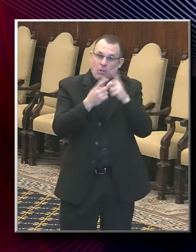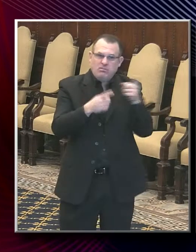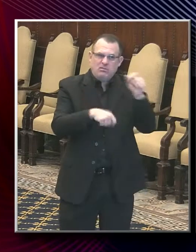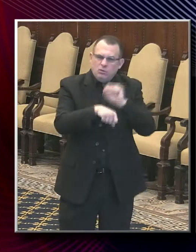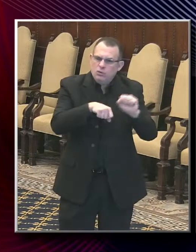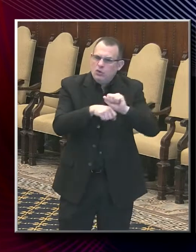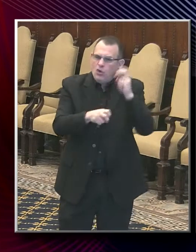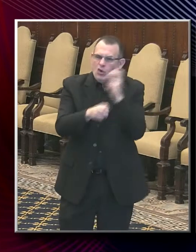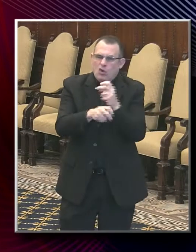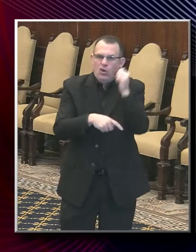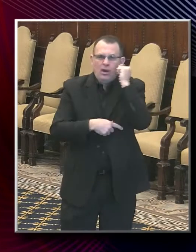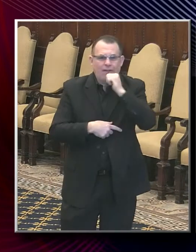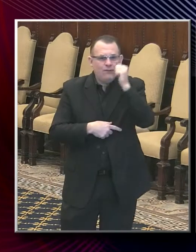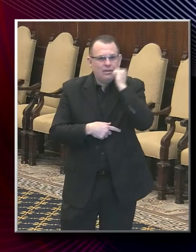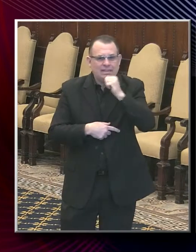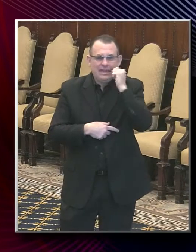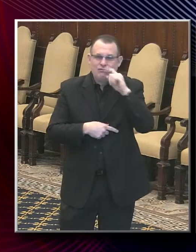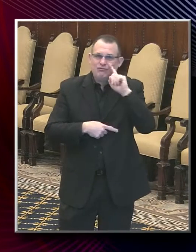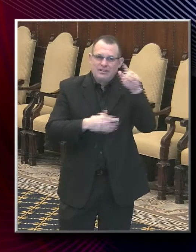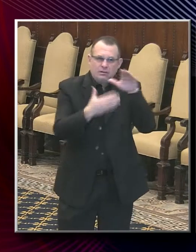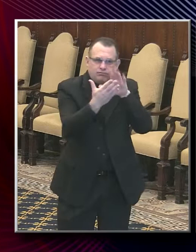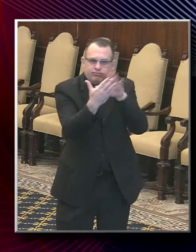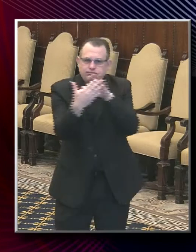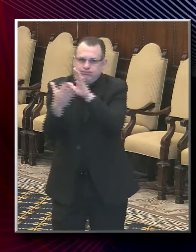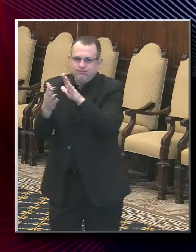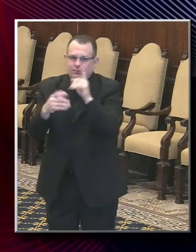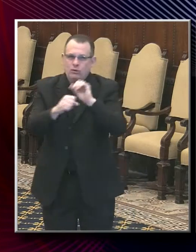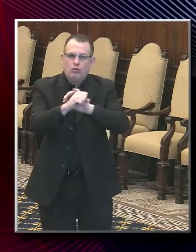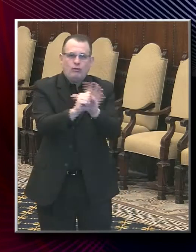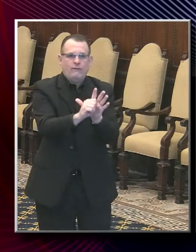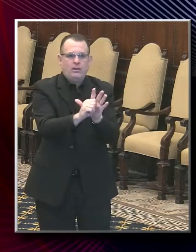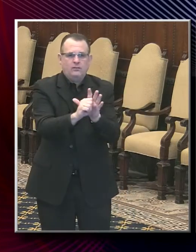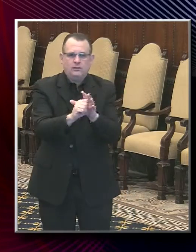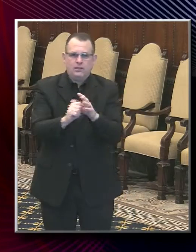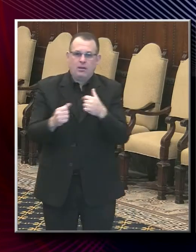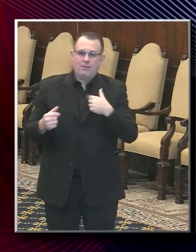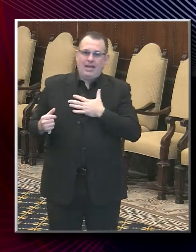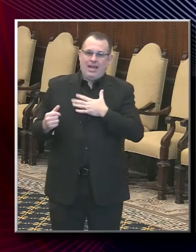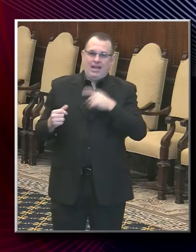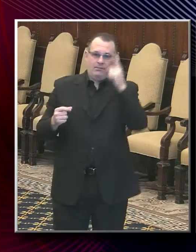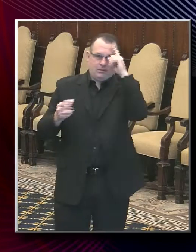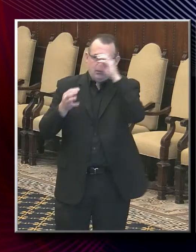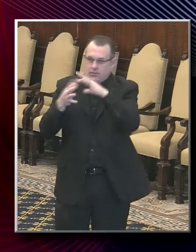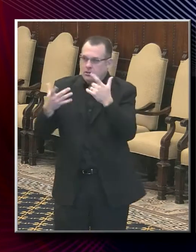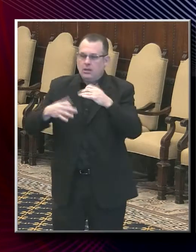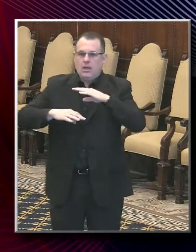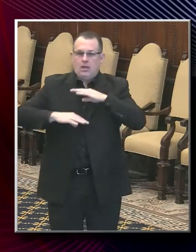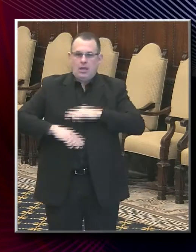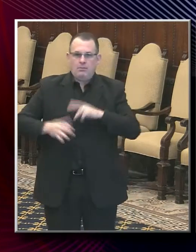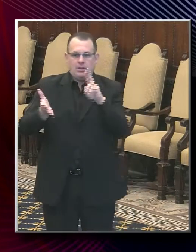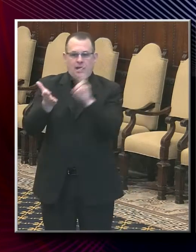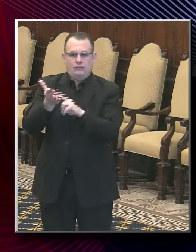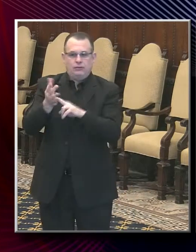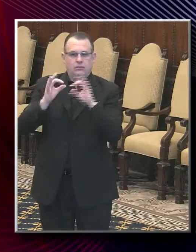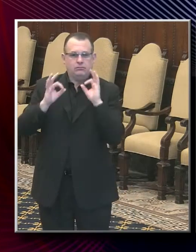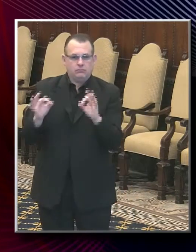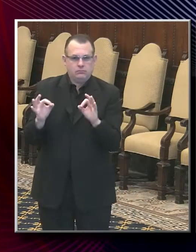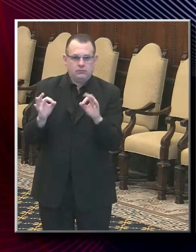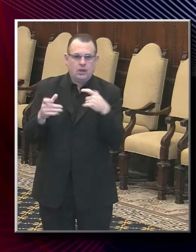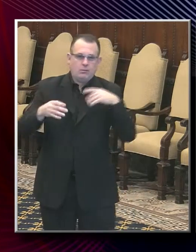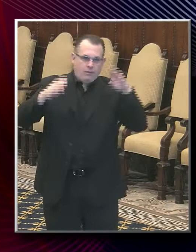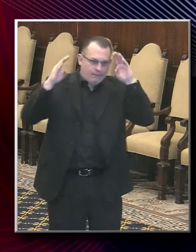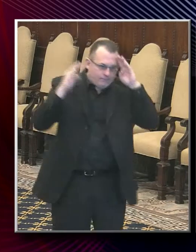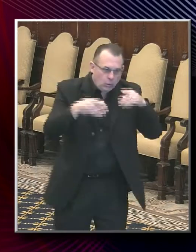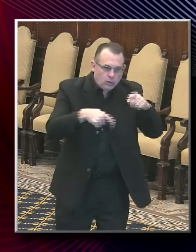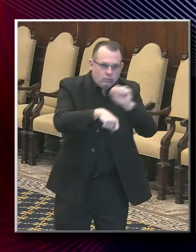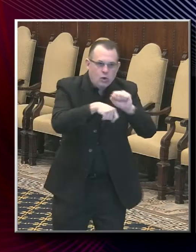COVID-19, and I'm glad that we've been able to give them this peace of mind at this very trying time. This extension will allow all of